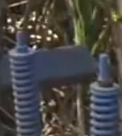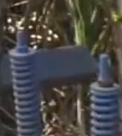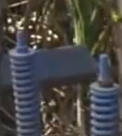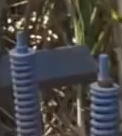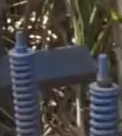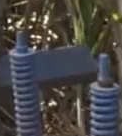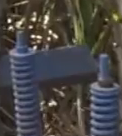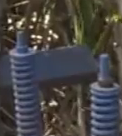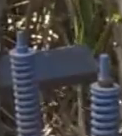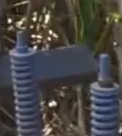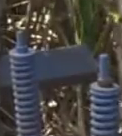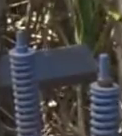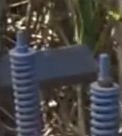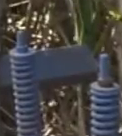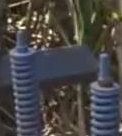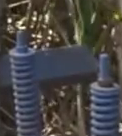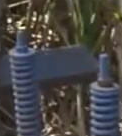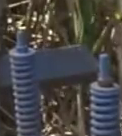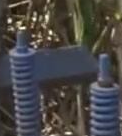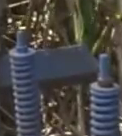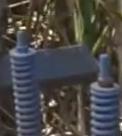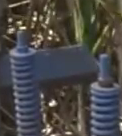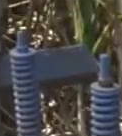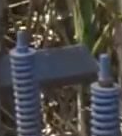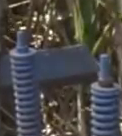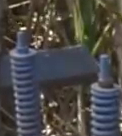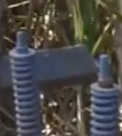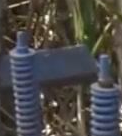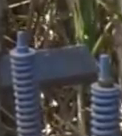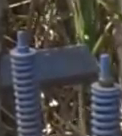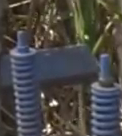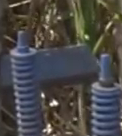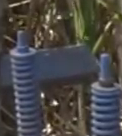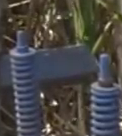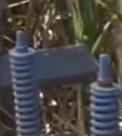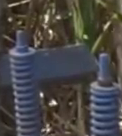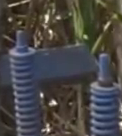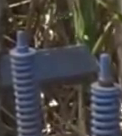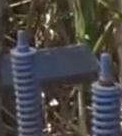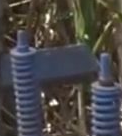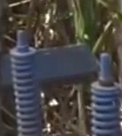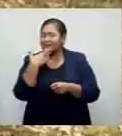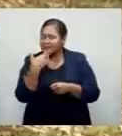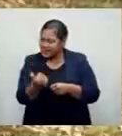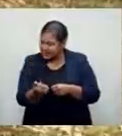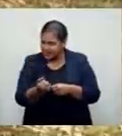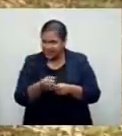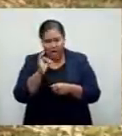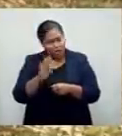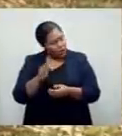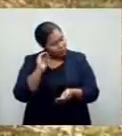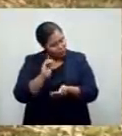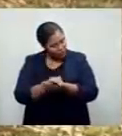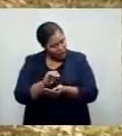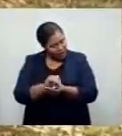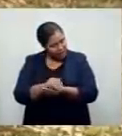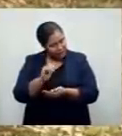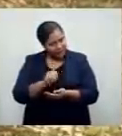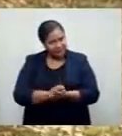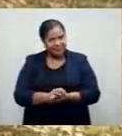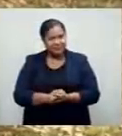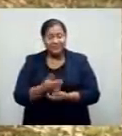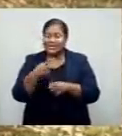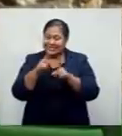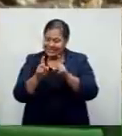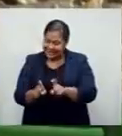drivers which are operating in my gang. I told them, please do not drink kava. Stay